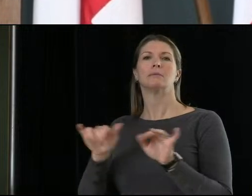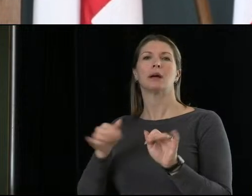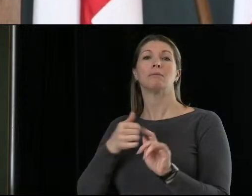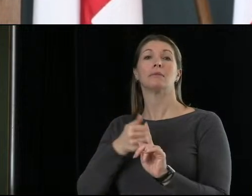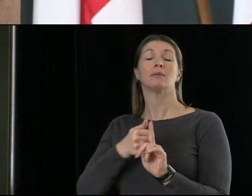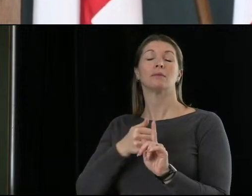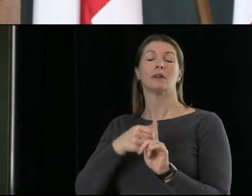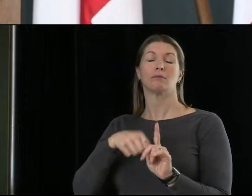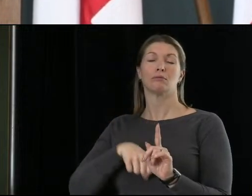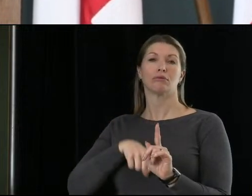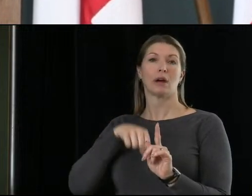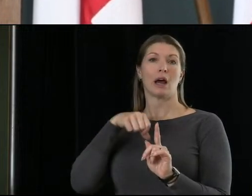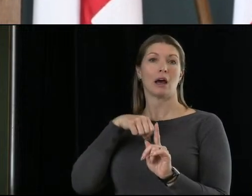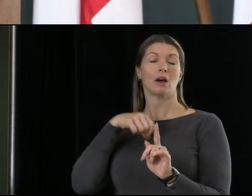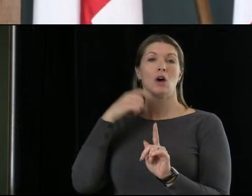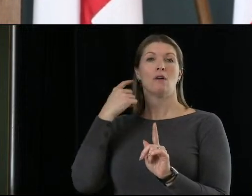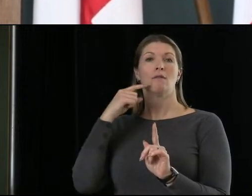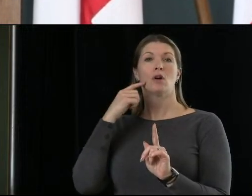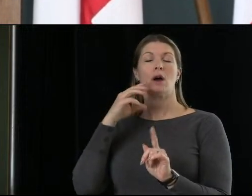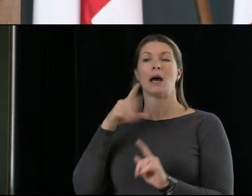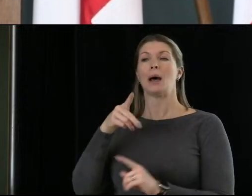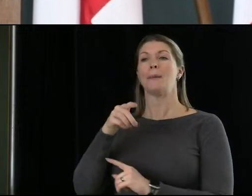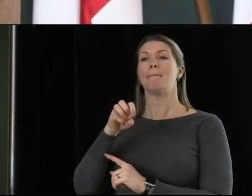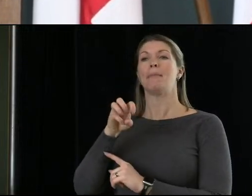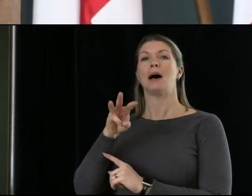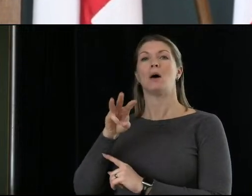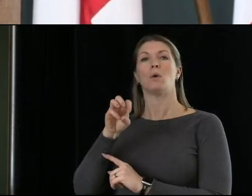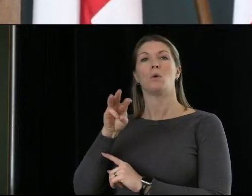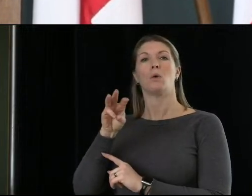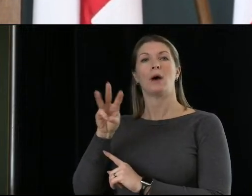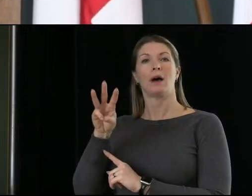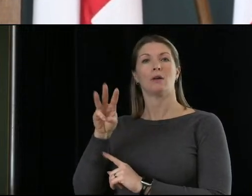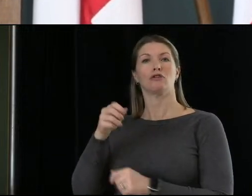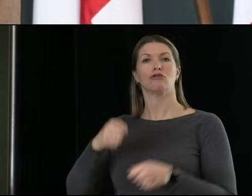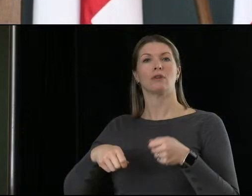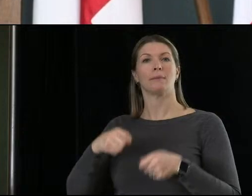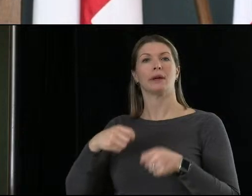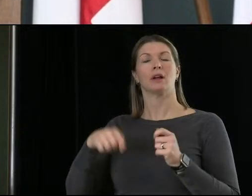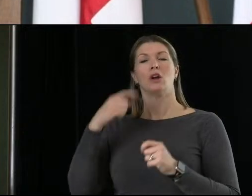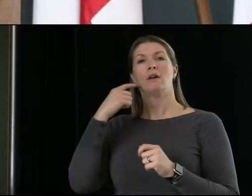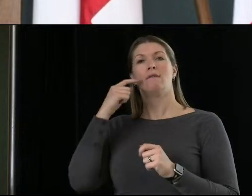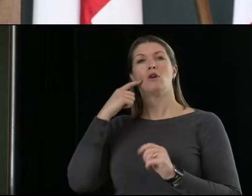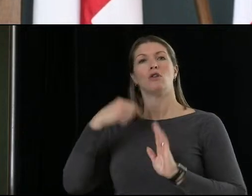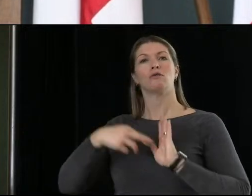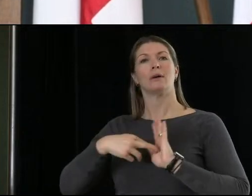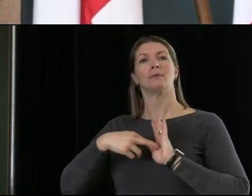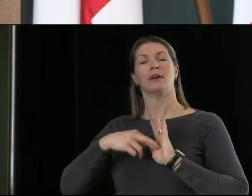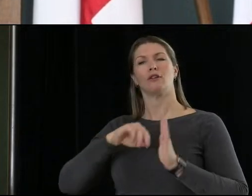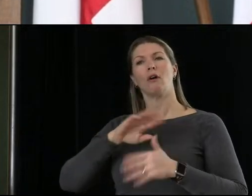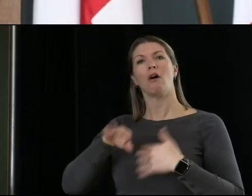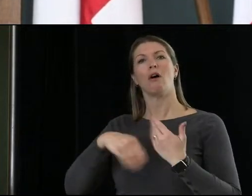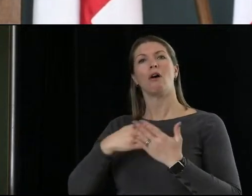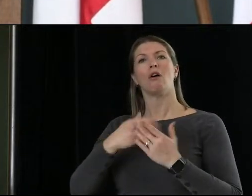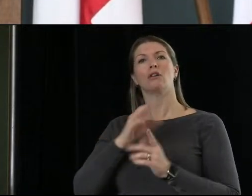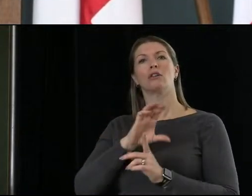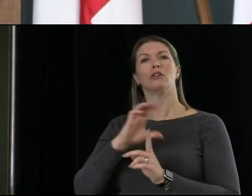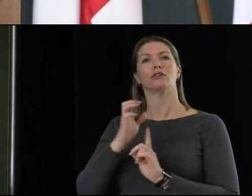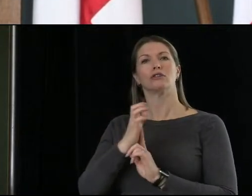traditional ways of powwow drumming to cultures and communities all over the island of Newfoundland.